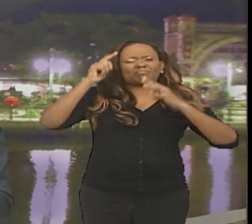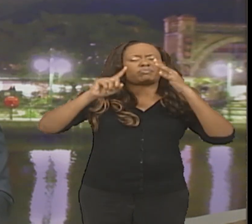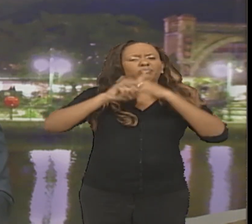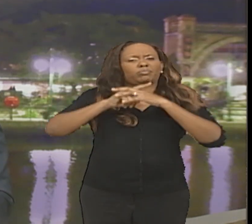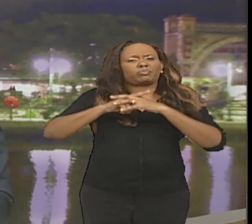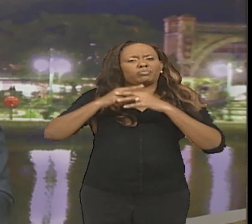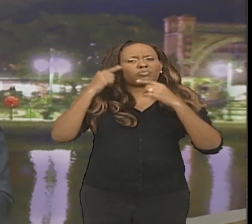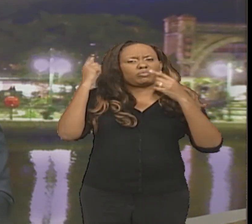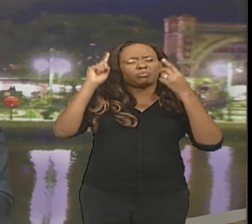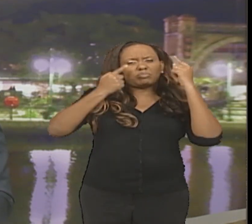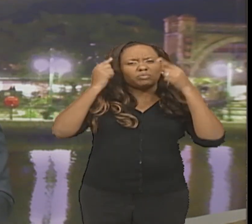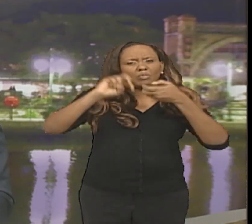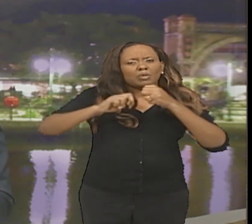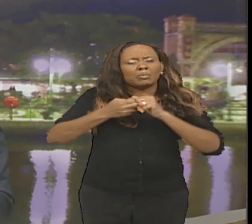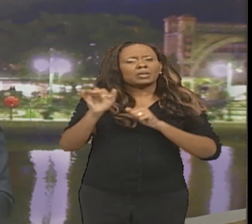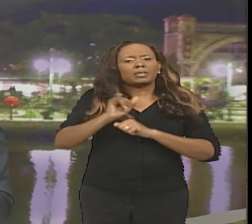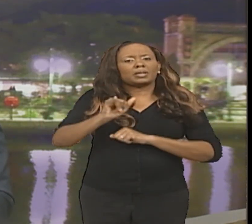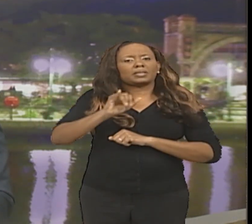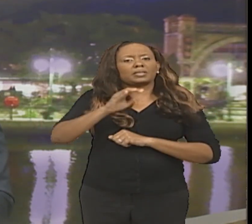Officers Association.